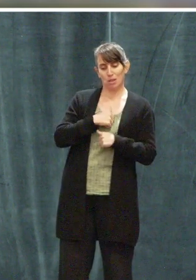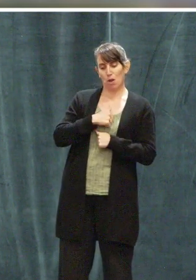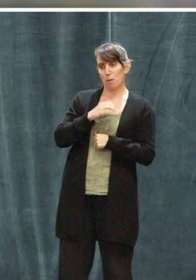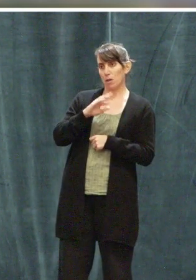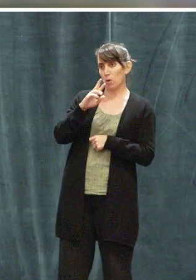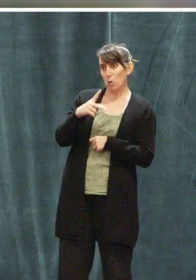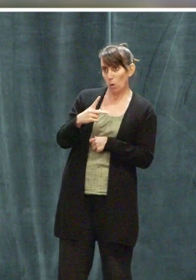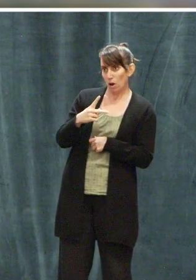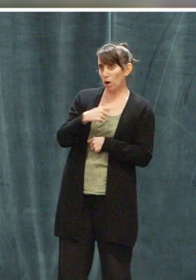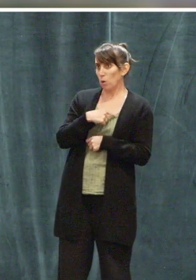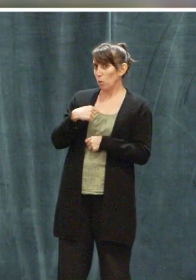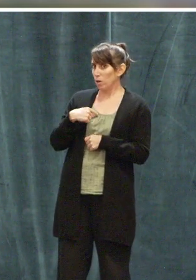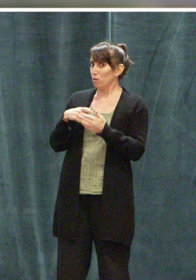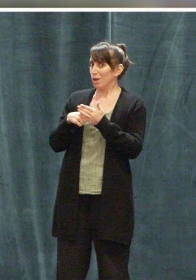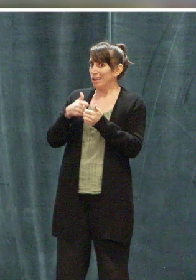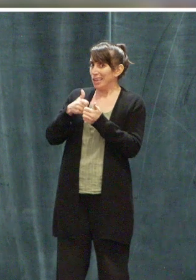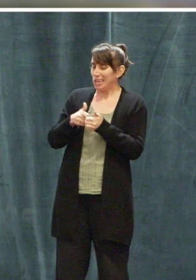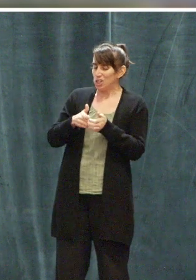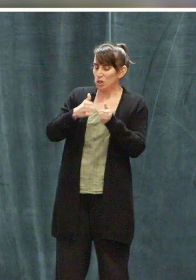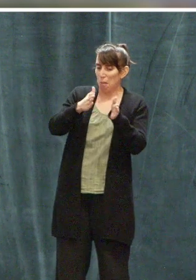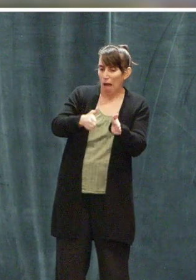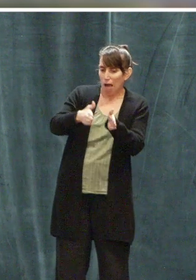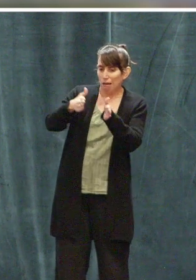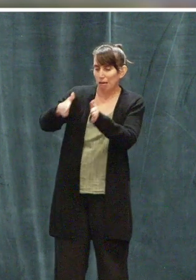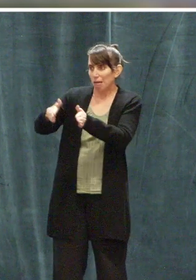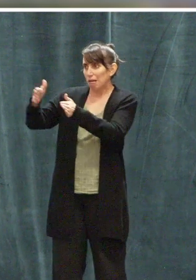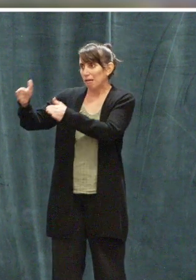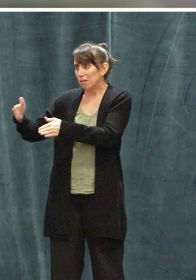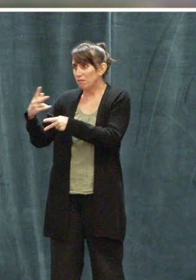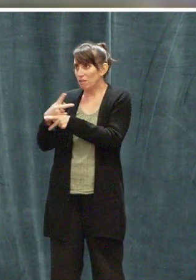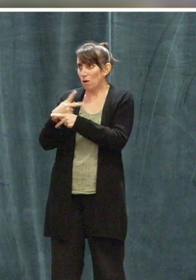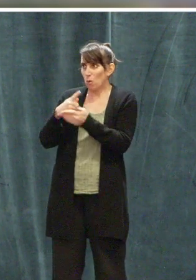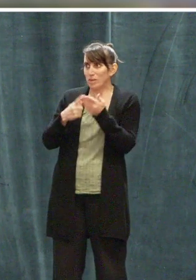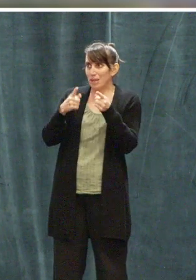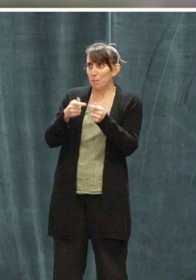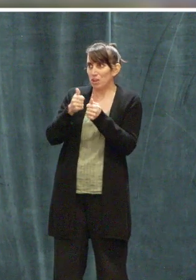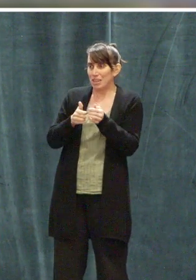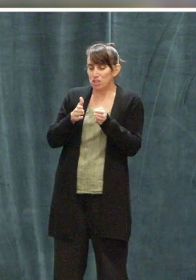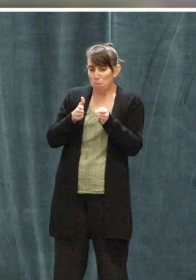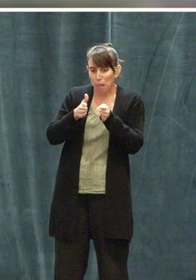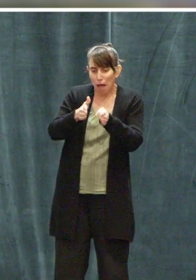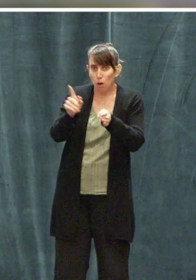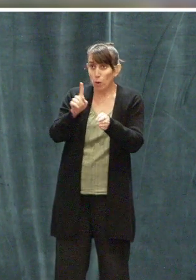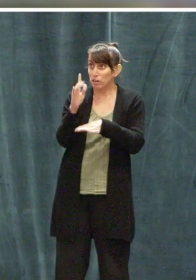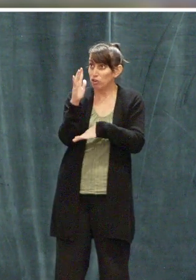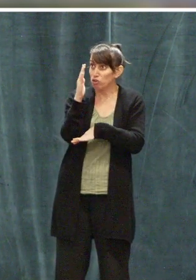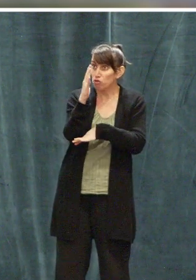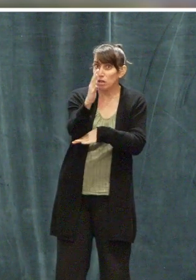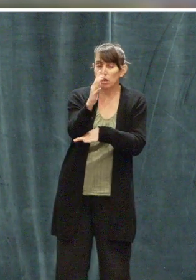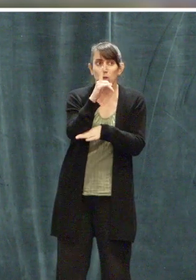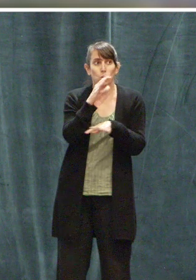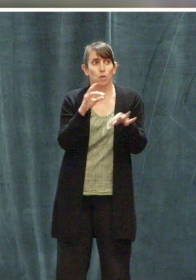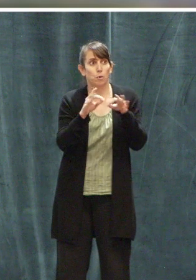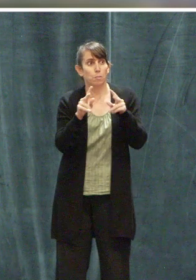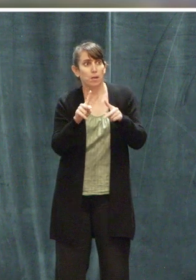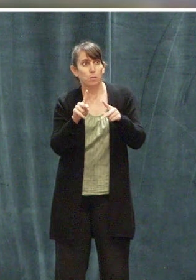of painstaking effort on each block to really think about what is happening on each block. Where are the building entrances? Where's the tree canopy? Where are the play areas? How